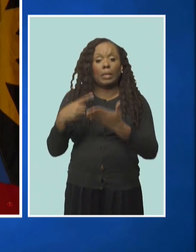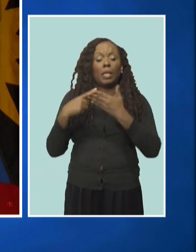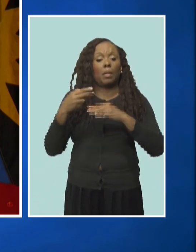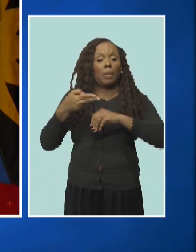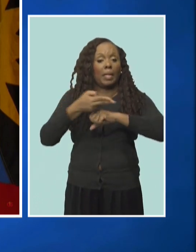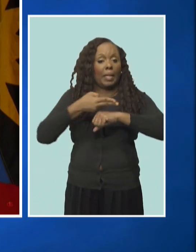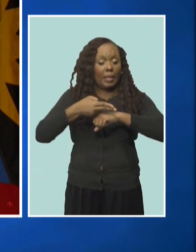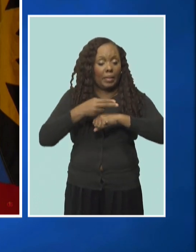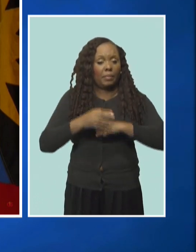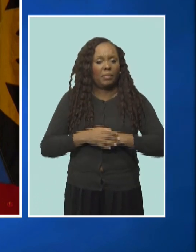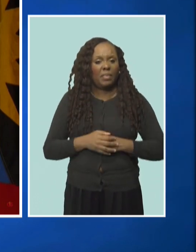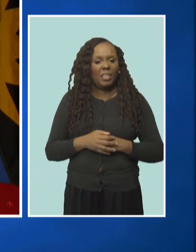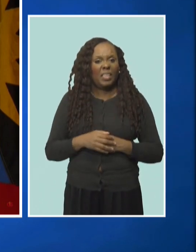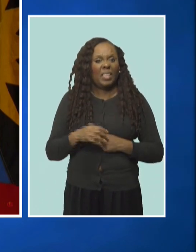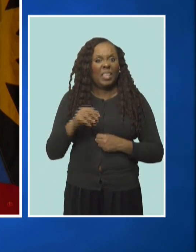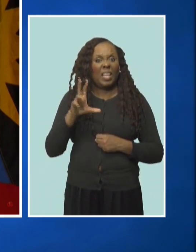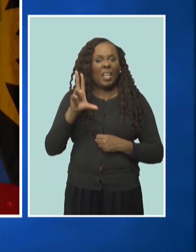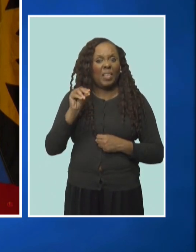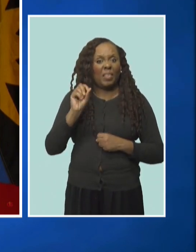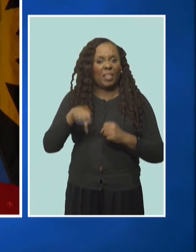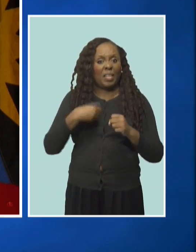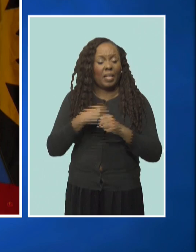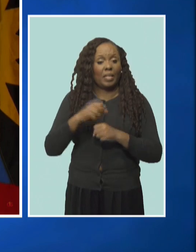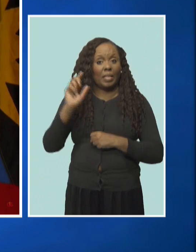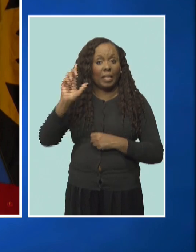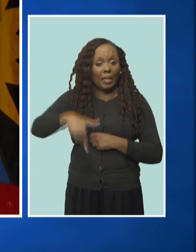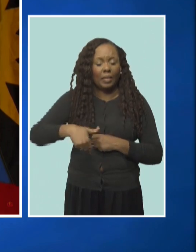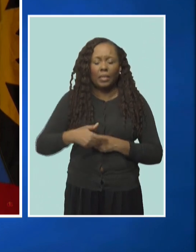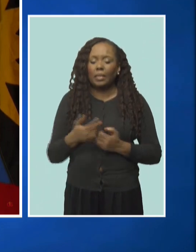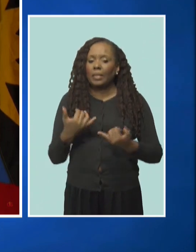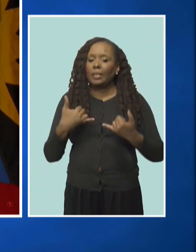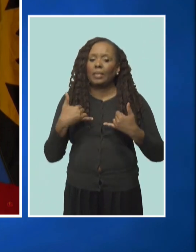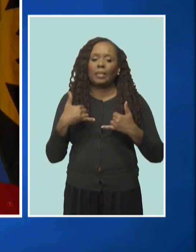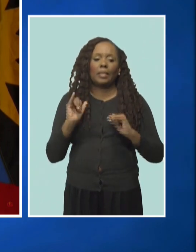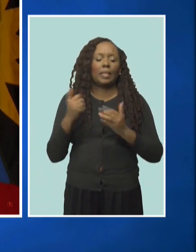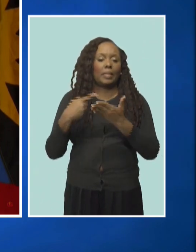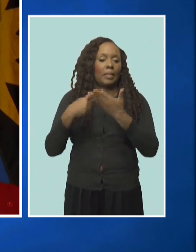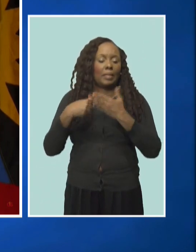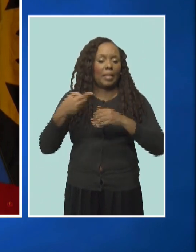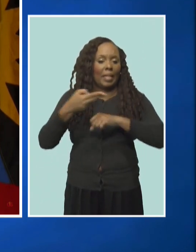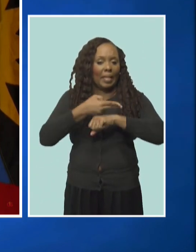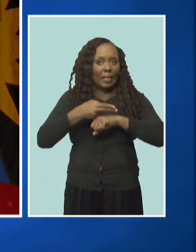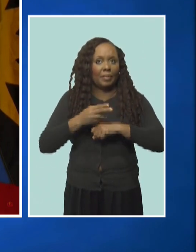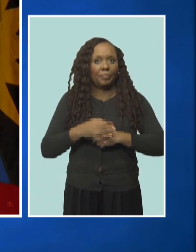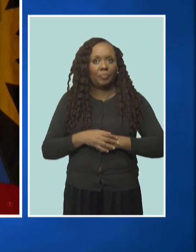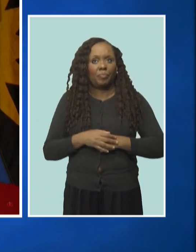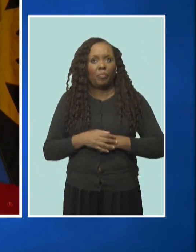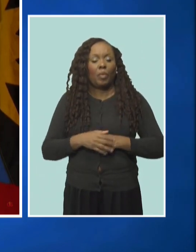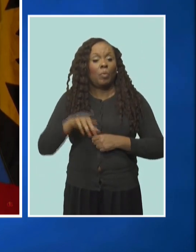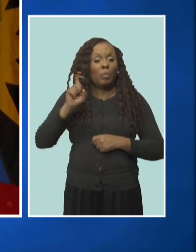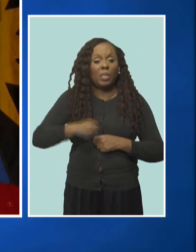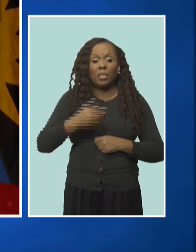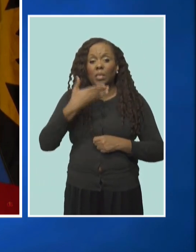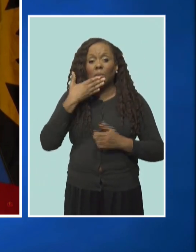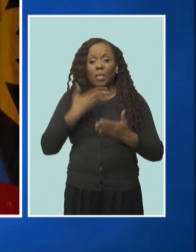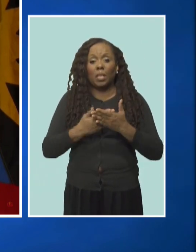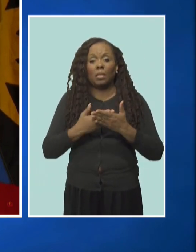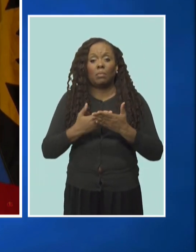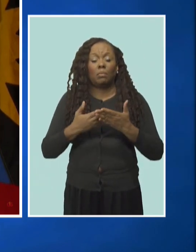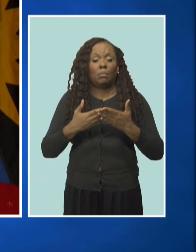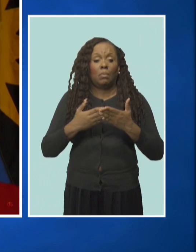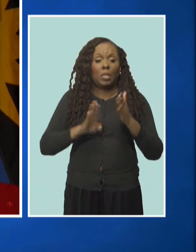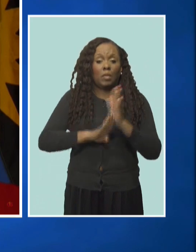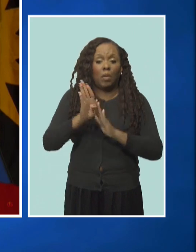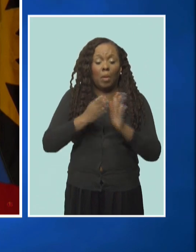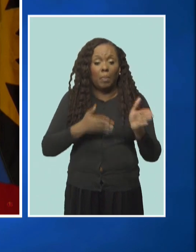it again. In the absence of a proper development plan that sees the people of Haiti, that gives them minimum rights